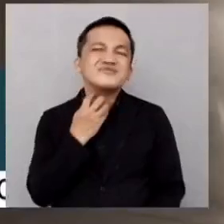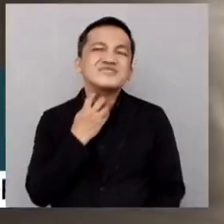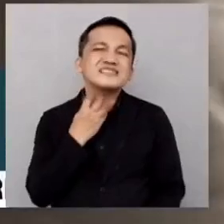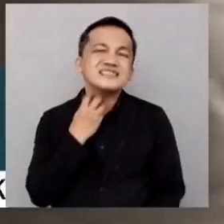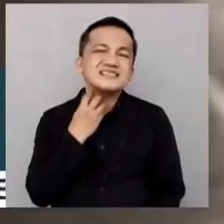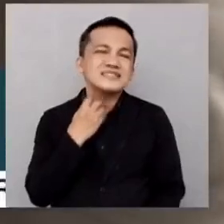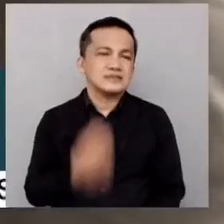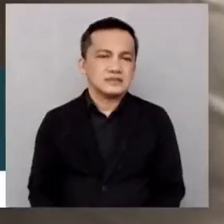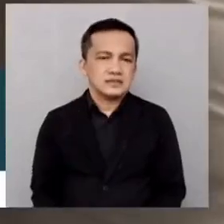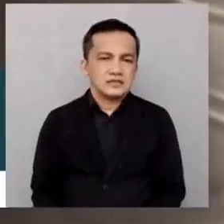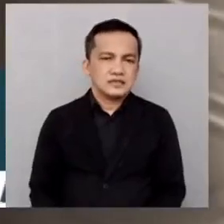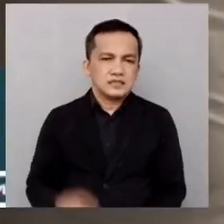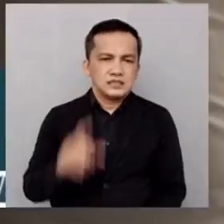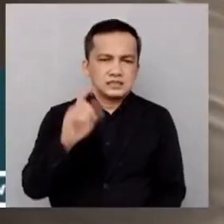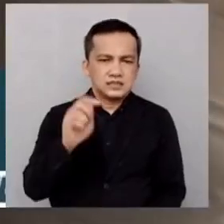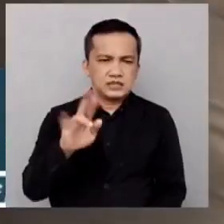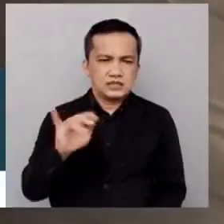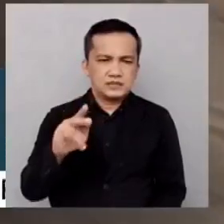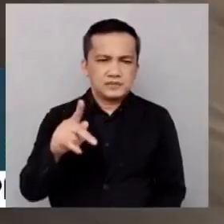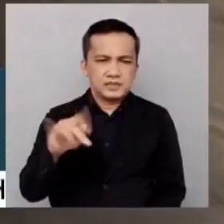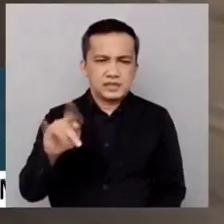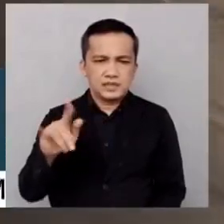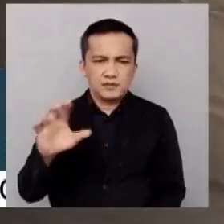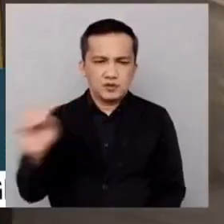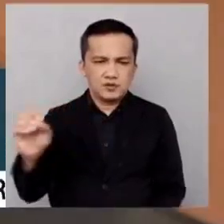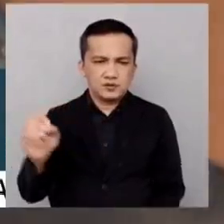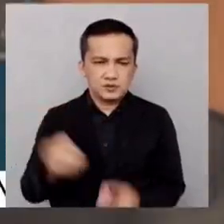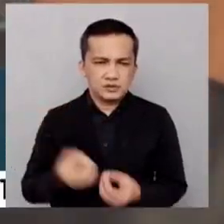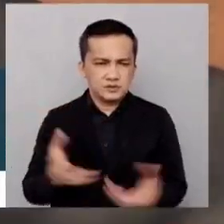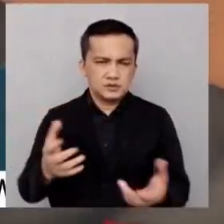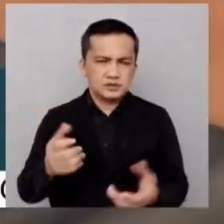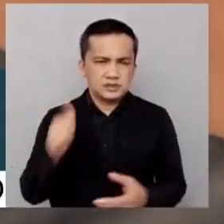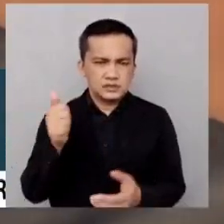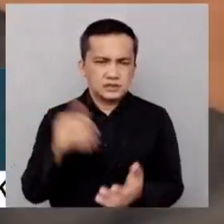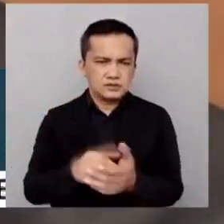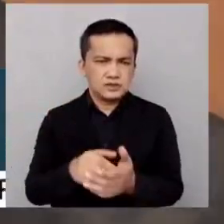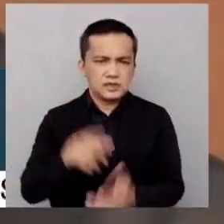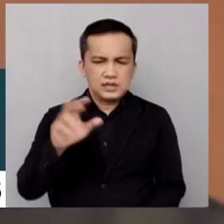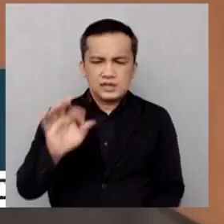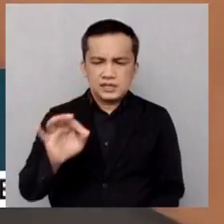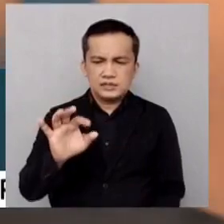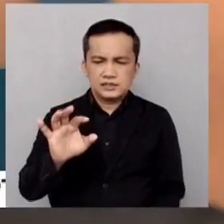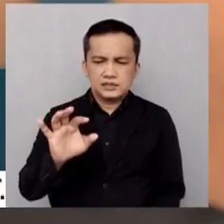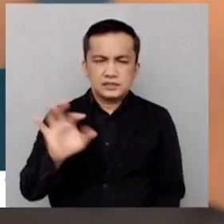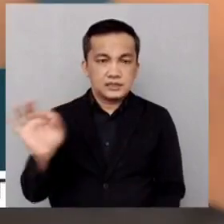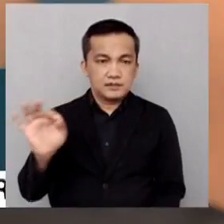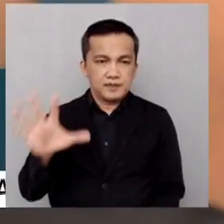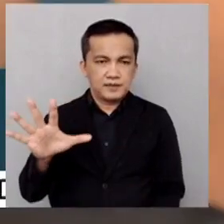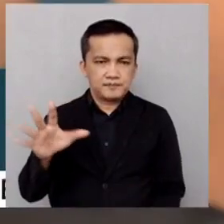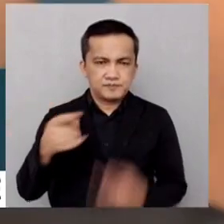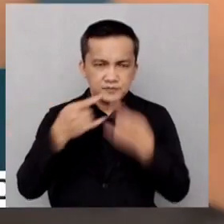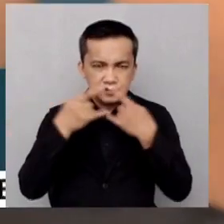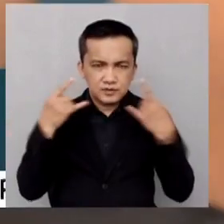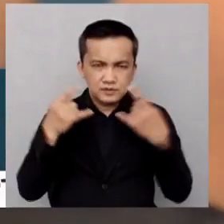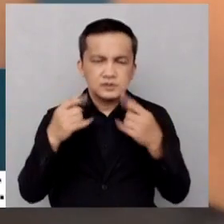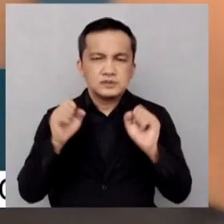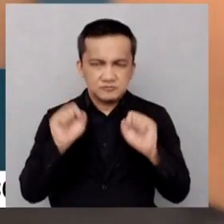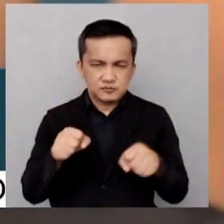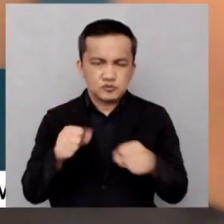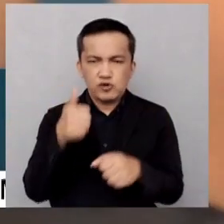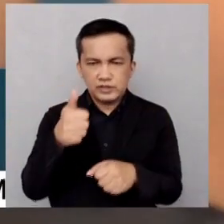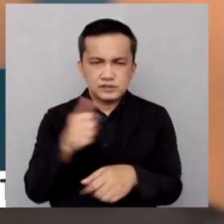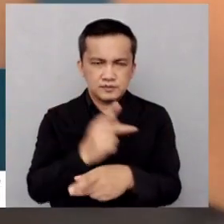The PDRRMO also distributed 10,000 units of N95 masks, which are proven most effective